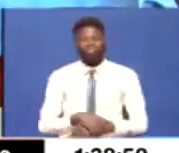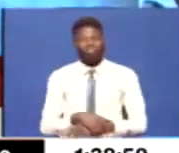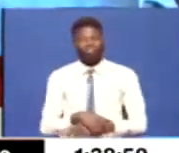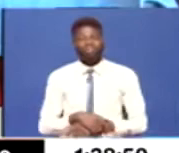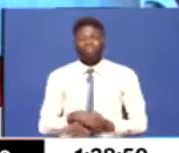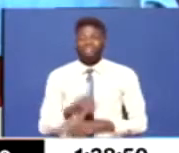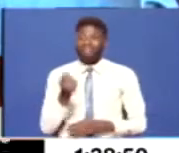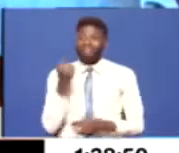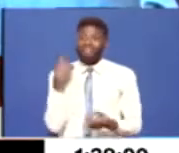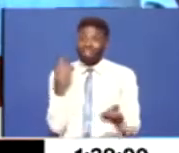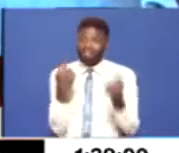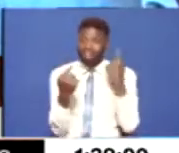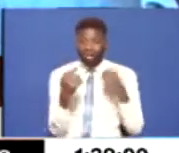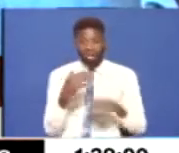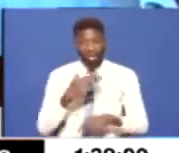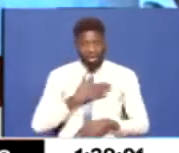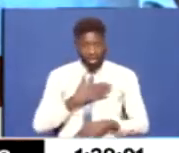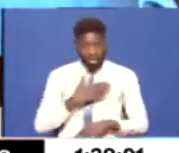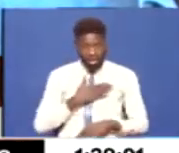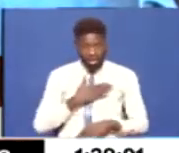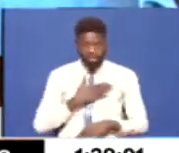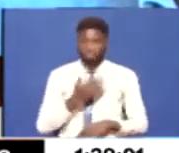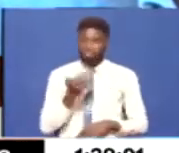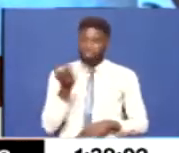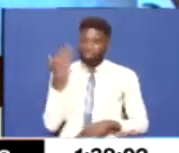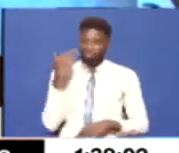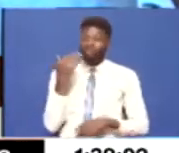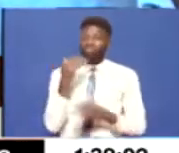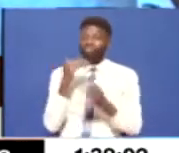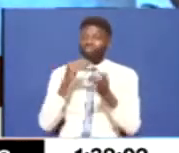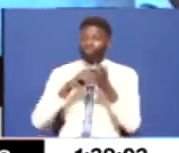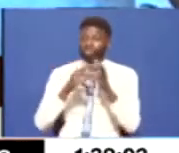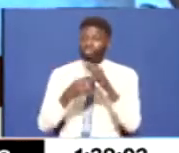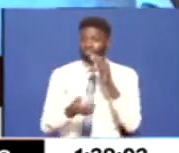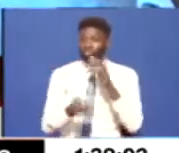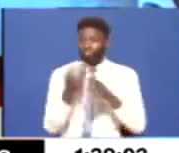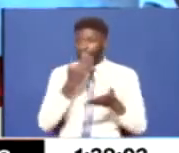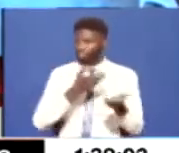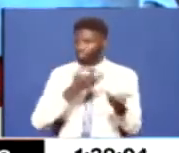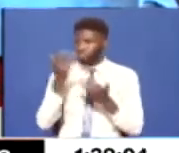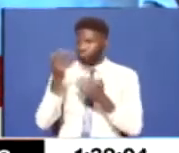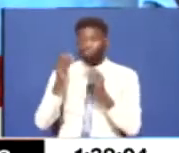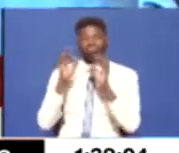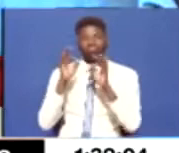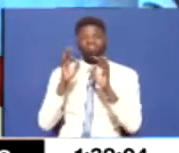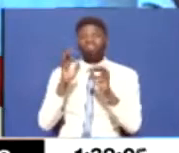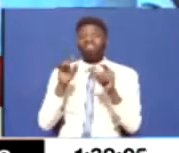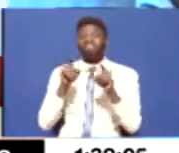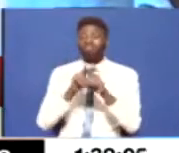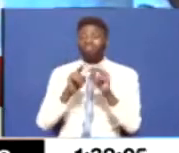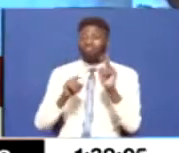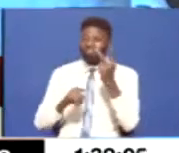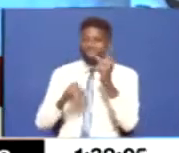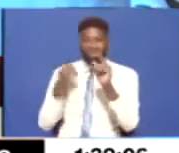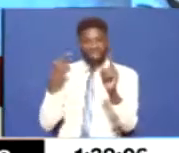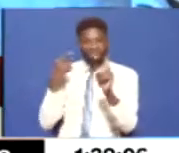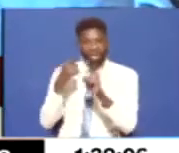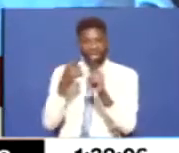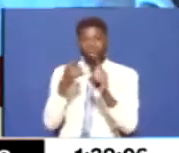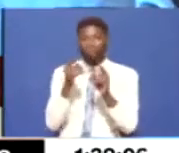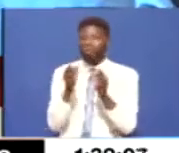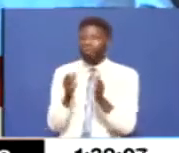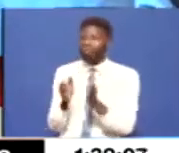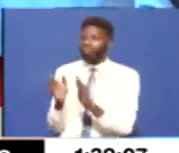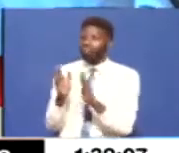flapped up sometimes back. And secondly, was also to go and expand the opportunities for